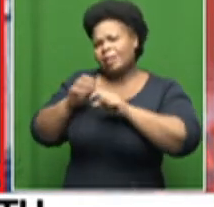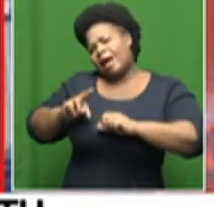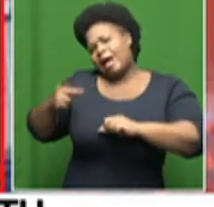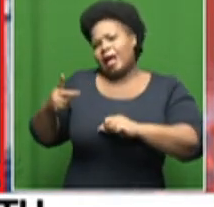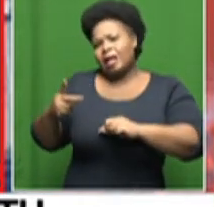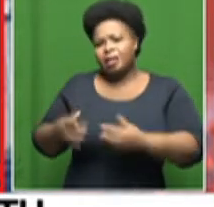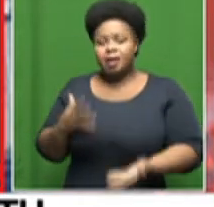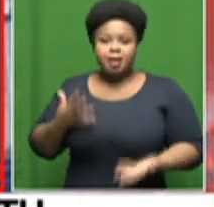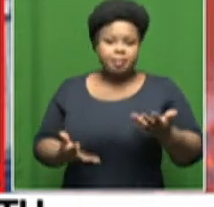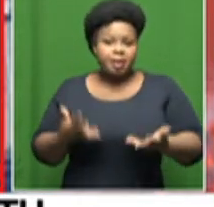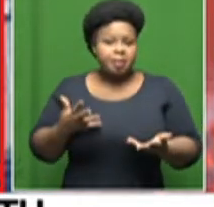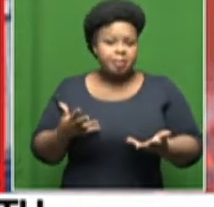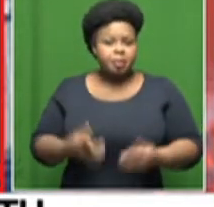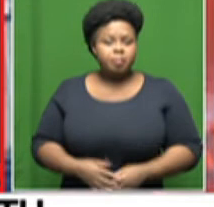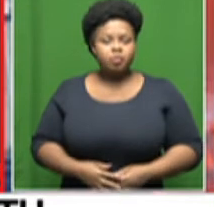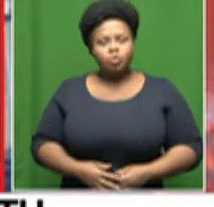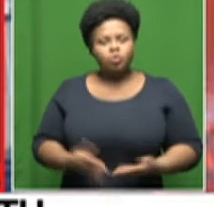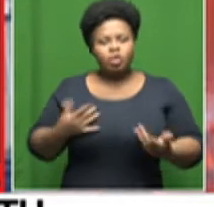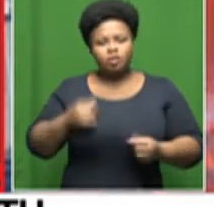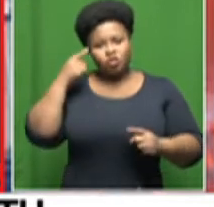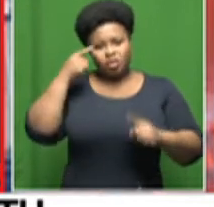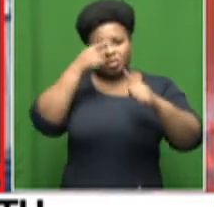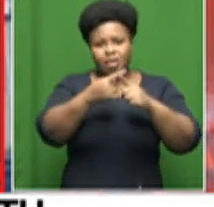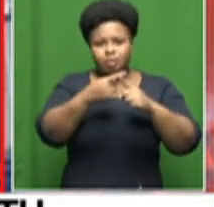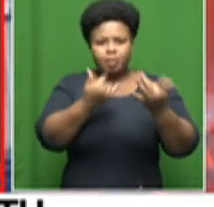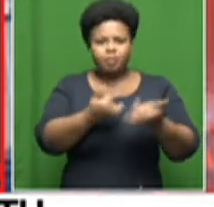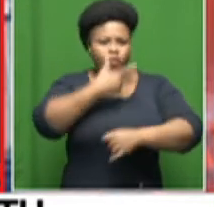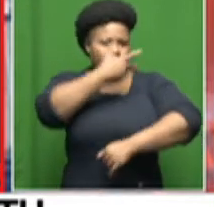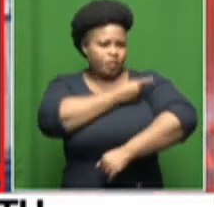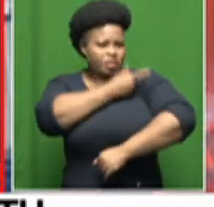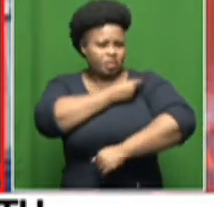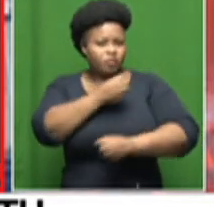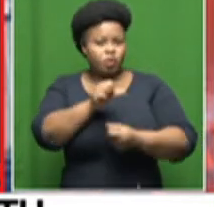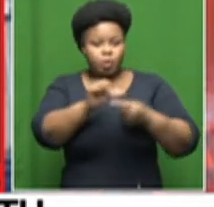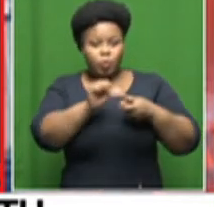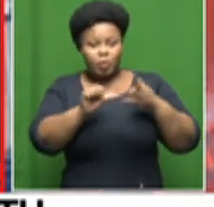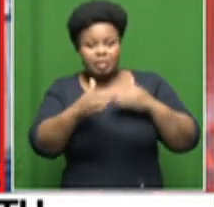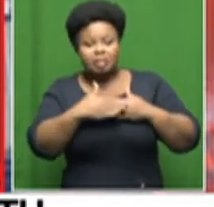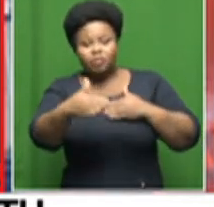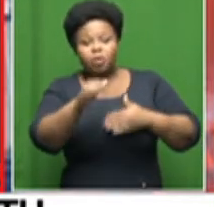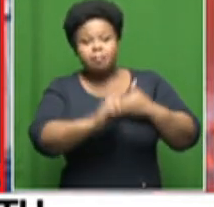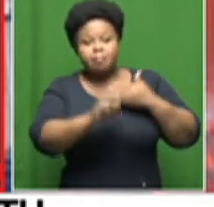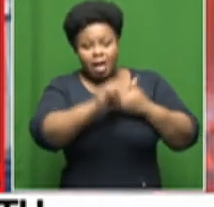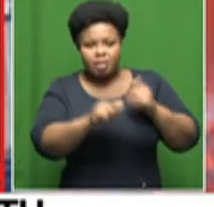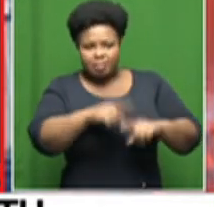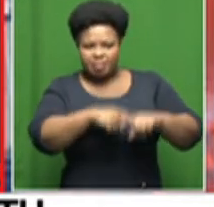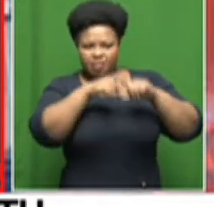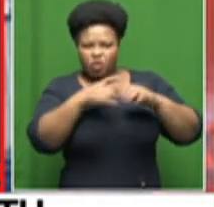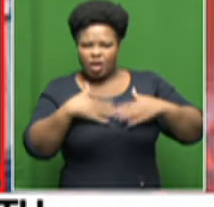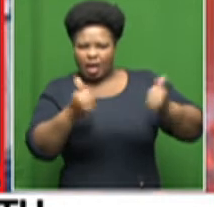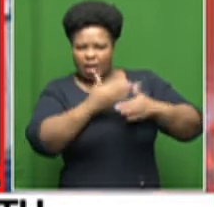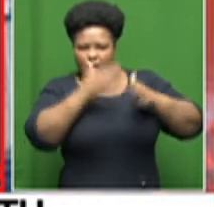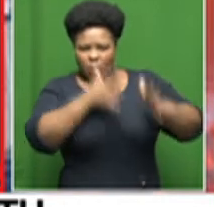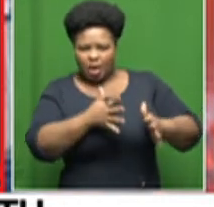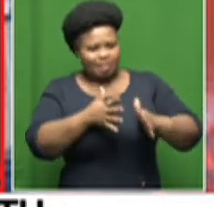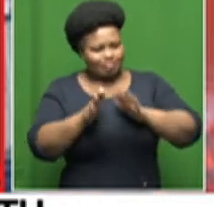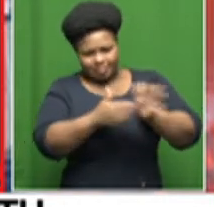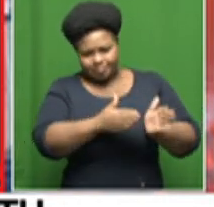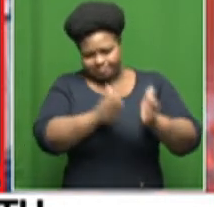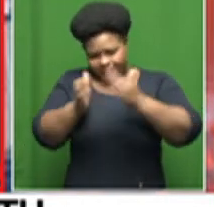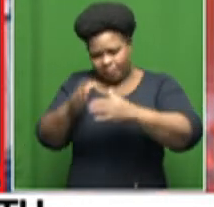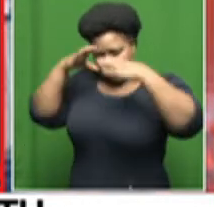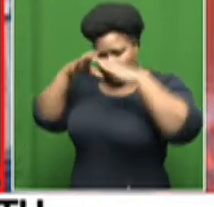might want to reframe our target group for vaccination in the next few weeks, few months, but it really needs to be focused,